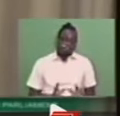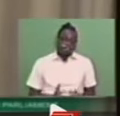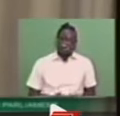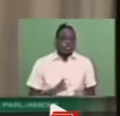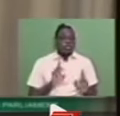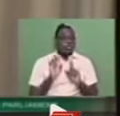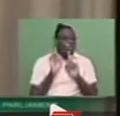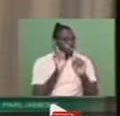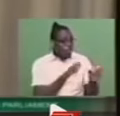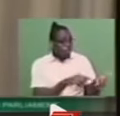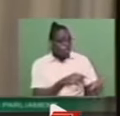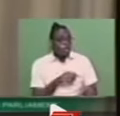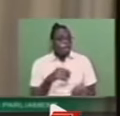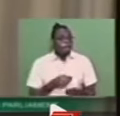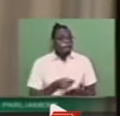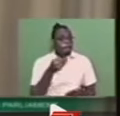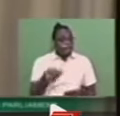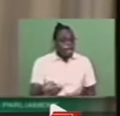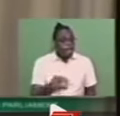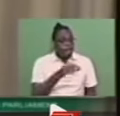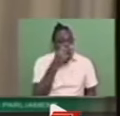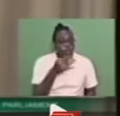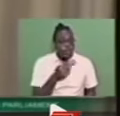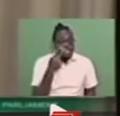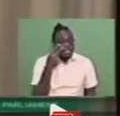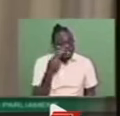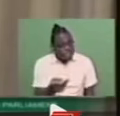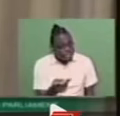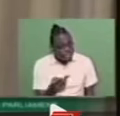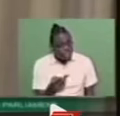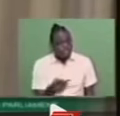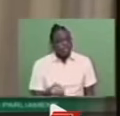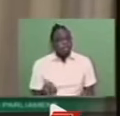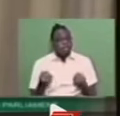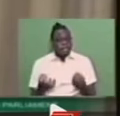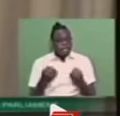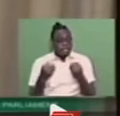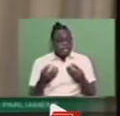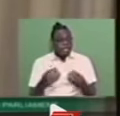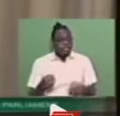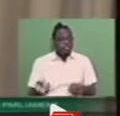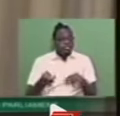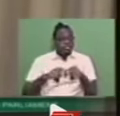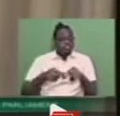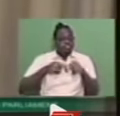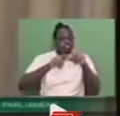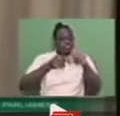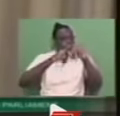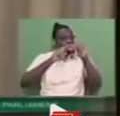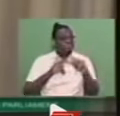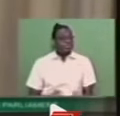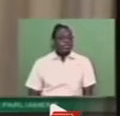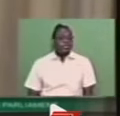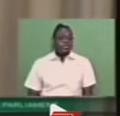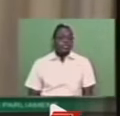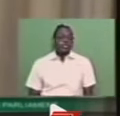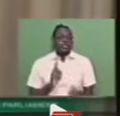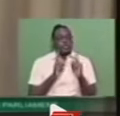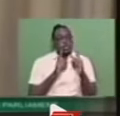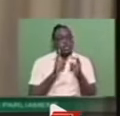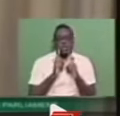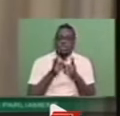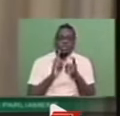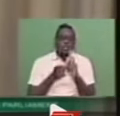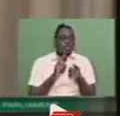who would buy these $1 million gas stations. So there's a concern that we have that these privatization